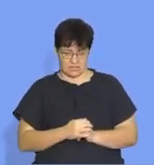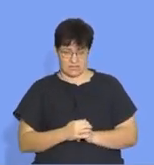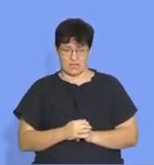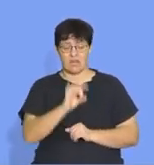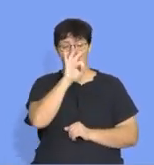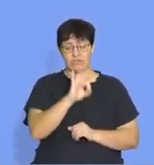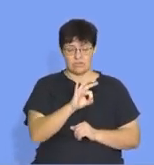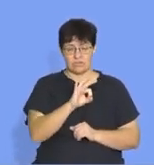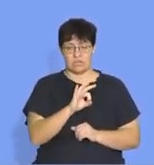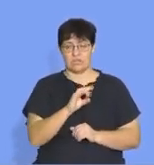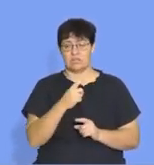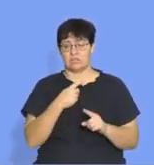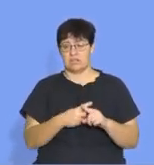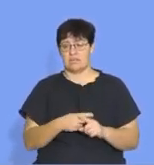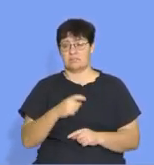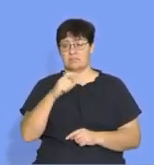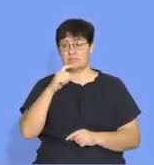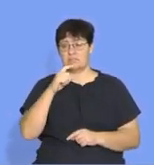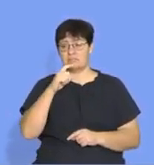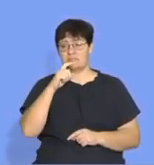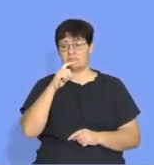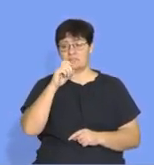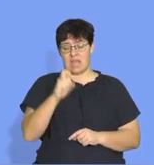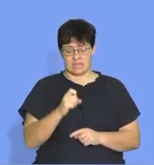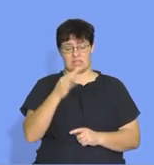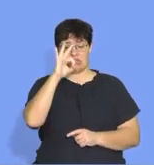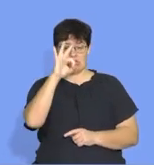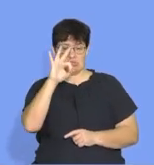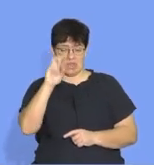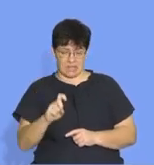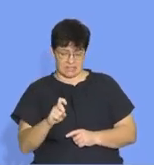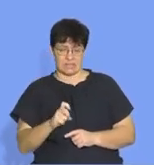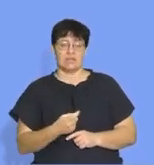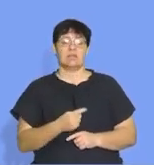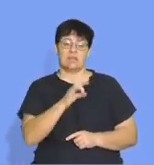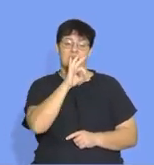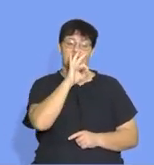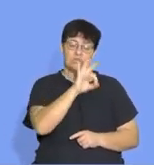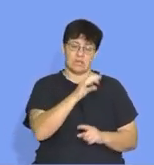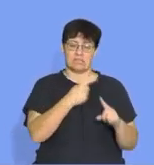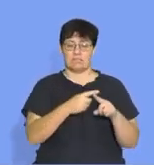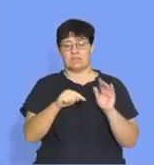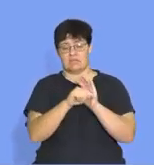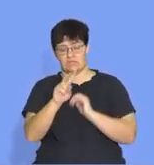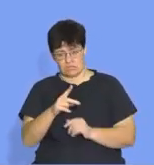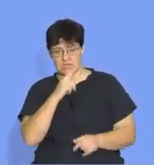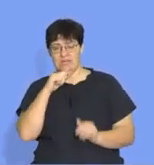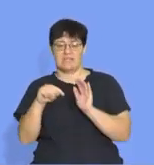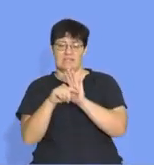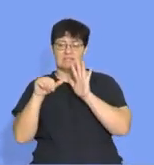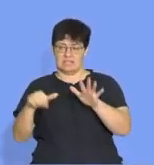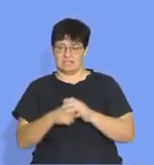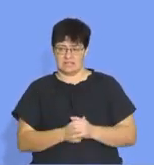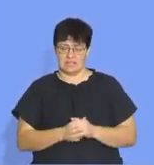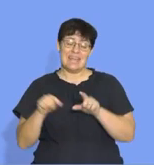by x will be 3x. And then lastly, 3 multiplied by negative 2 will be negative 6 equal